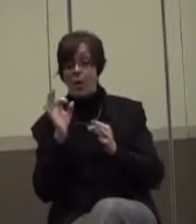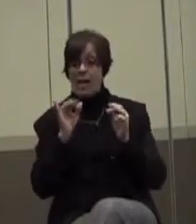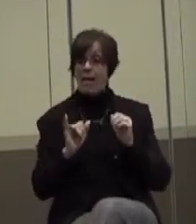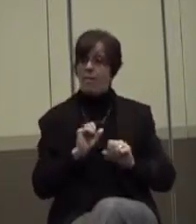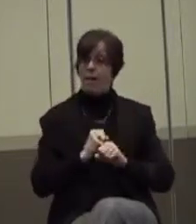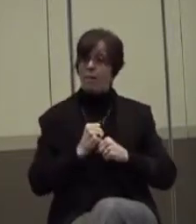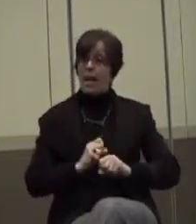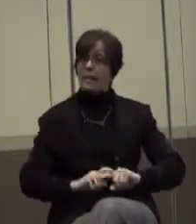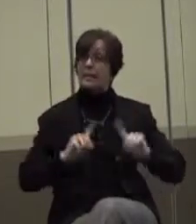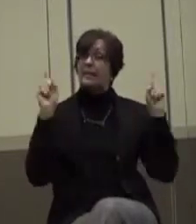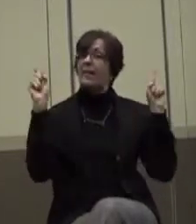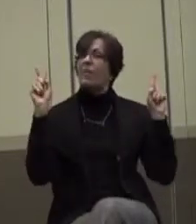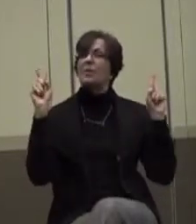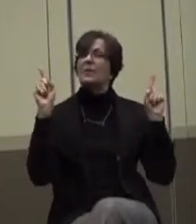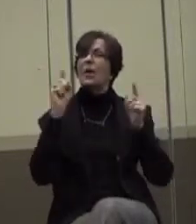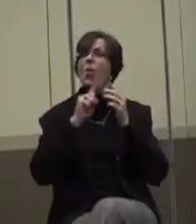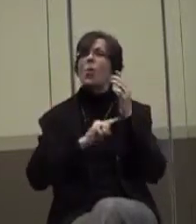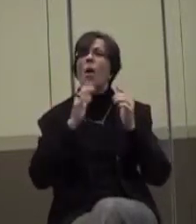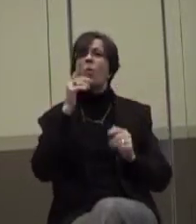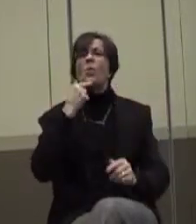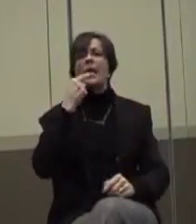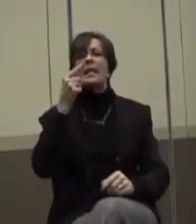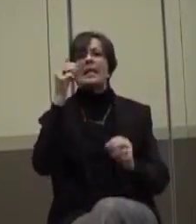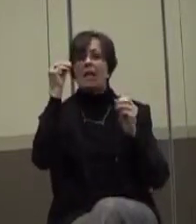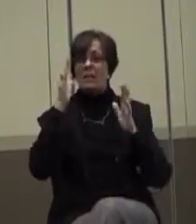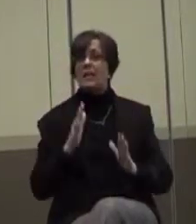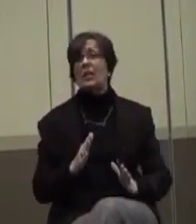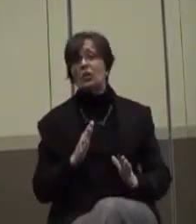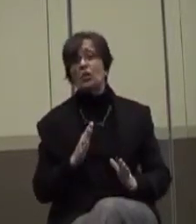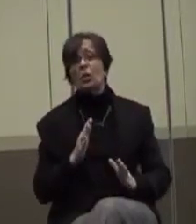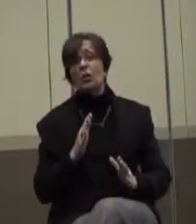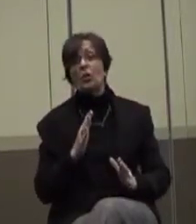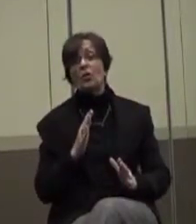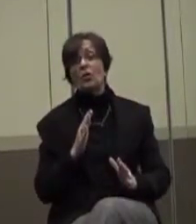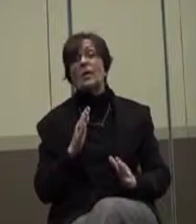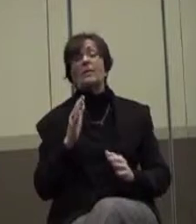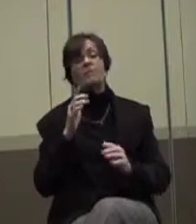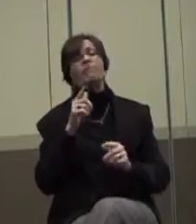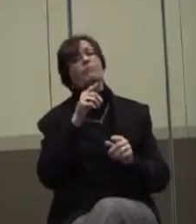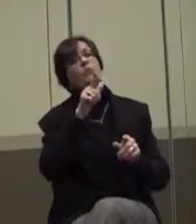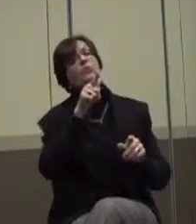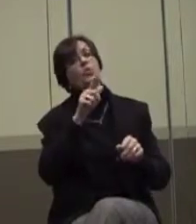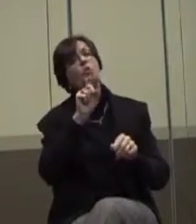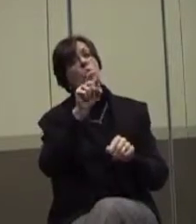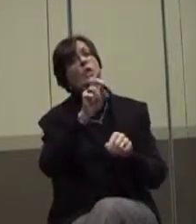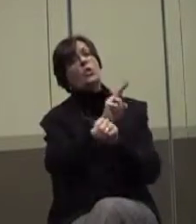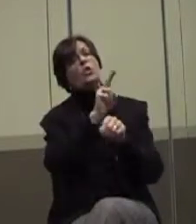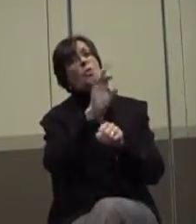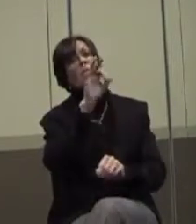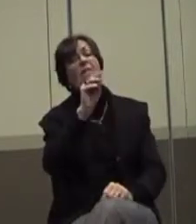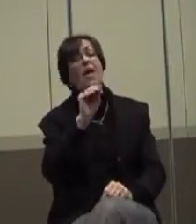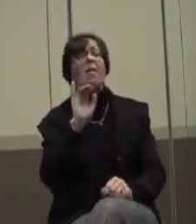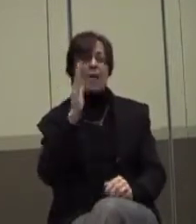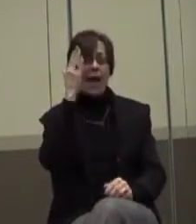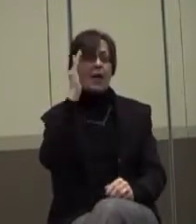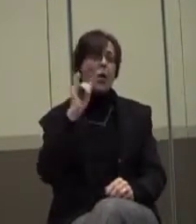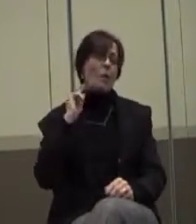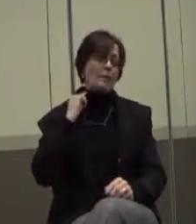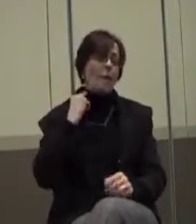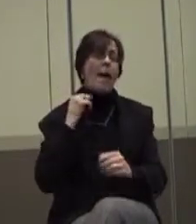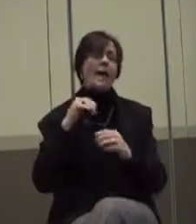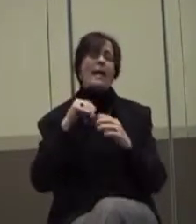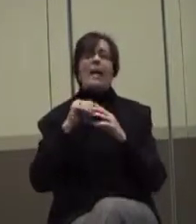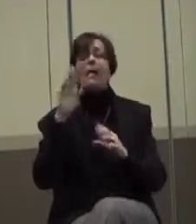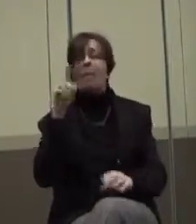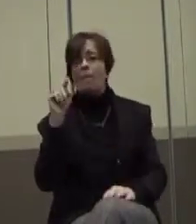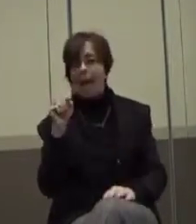made a difference, what would that be telling the teacher pretty effectively? Better be using the FM, okay? It's a pain in the butt, you got to put it on, all this